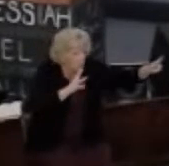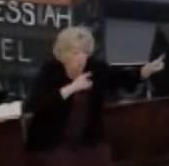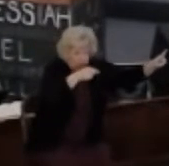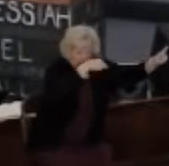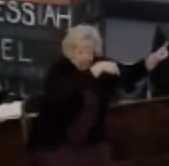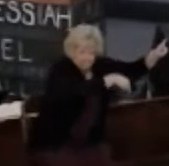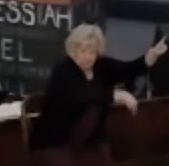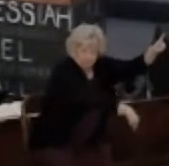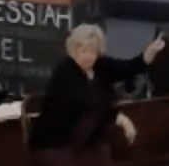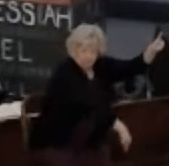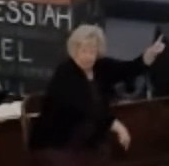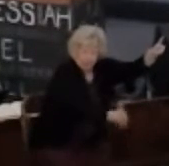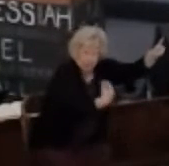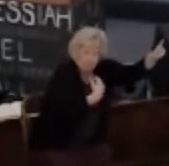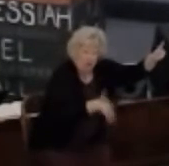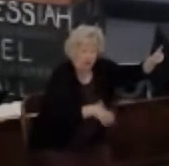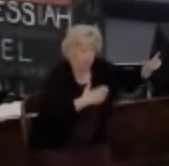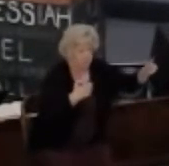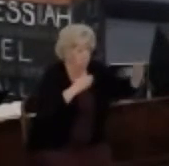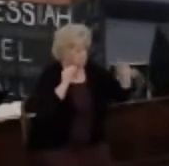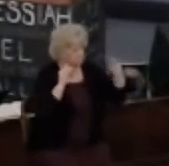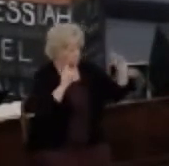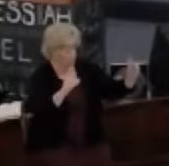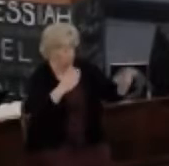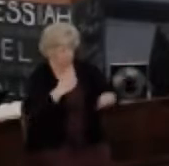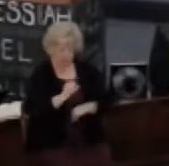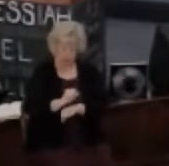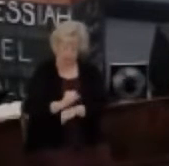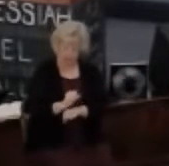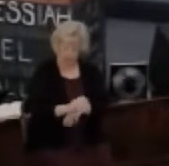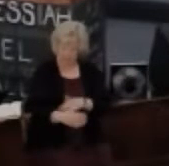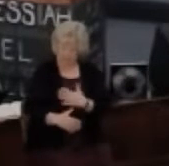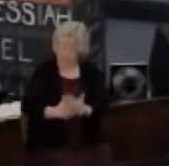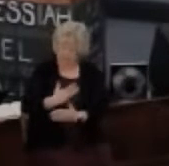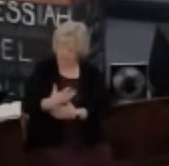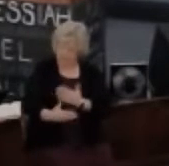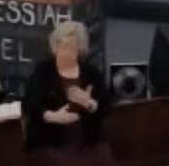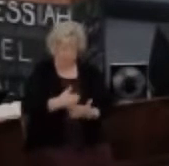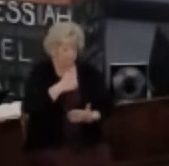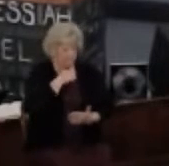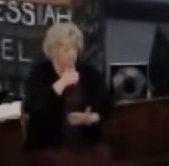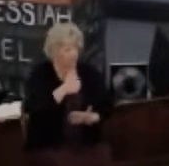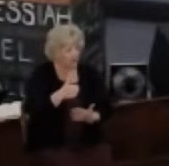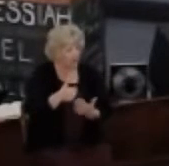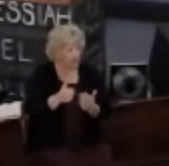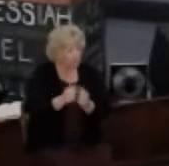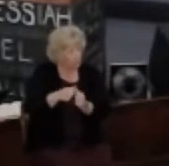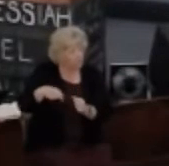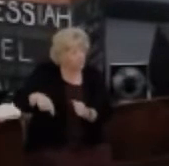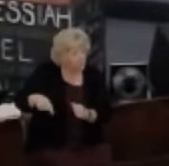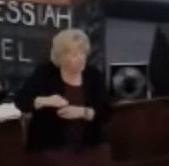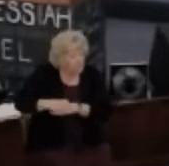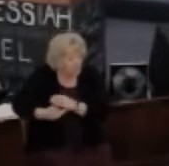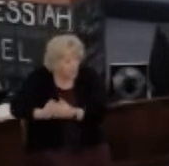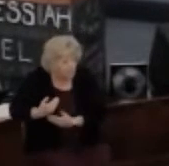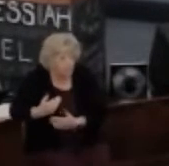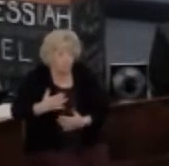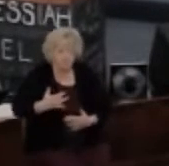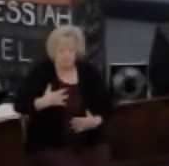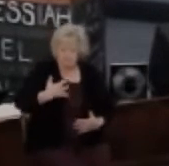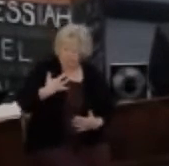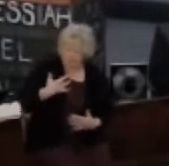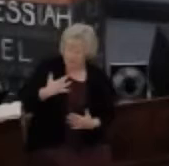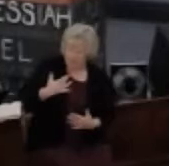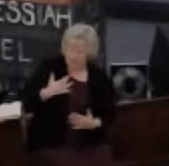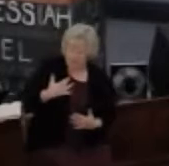of no return. I mean, my education and career are no longer planned with the comfort of solid ground in view. My field of work and